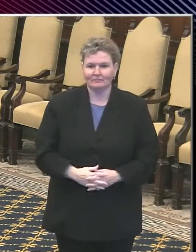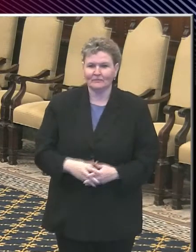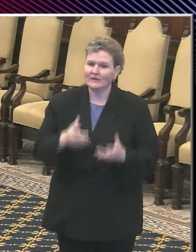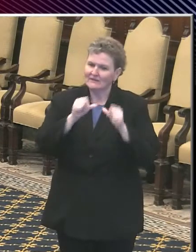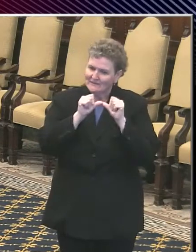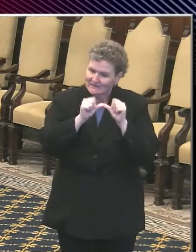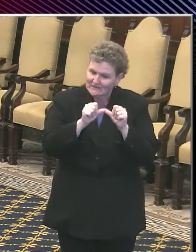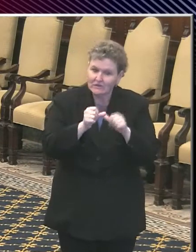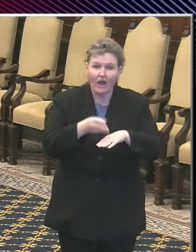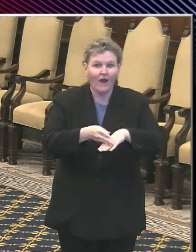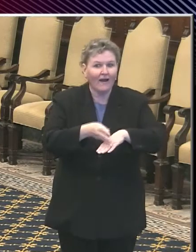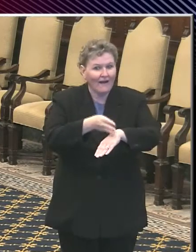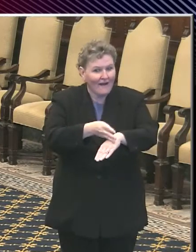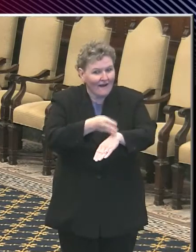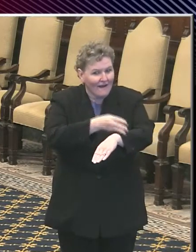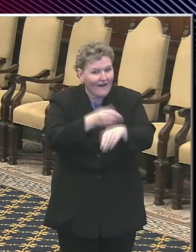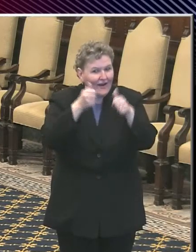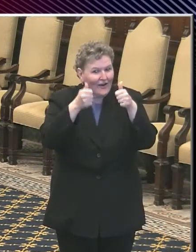online at